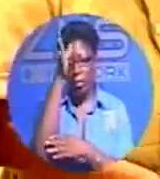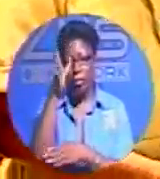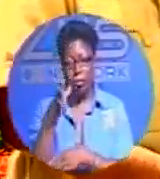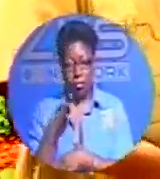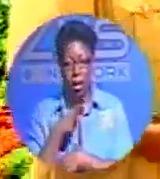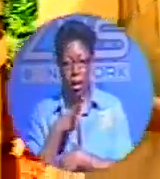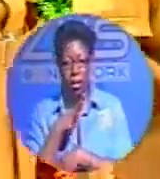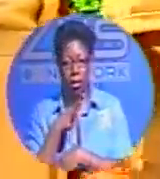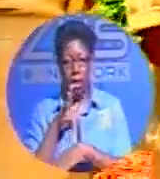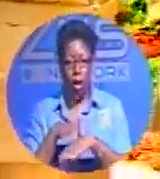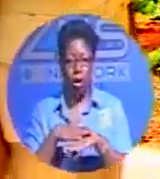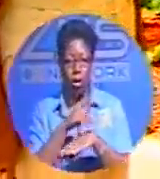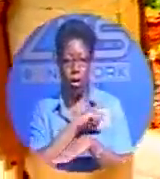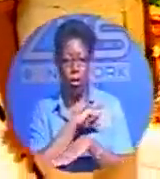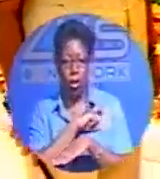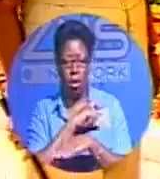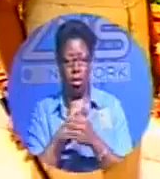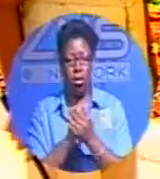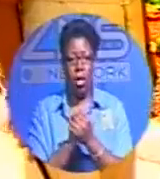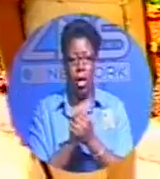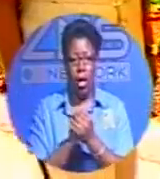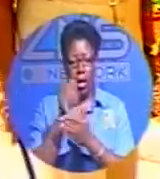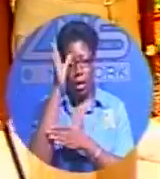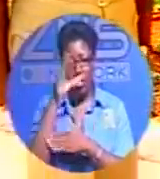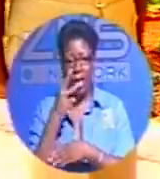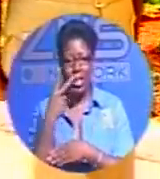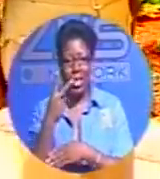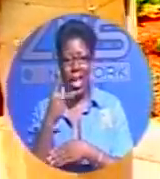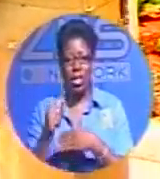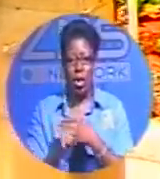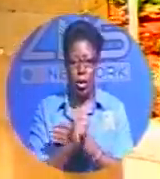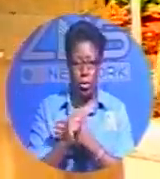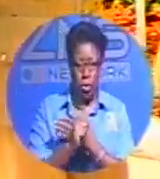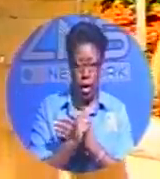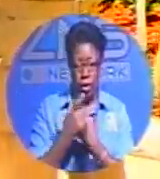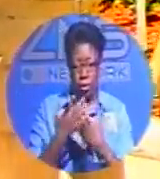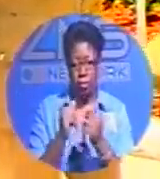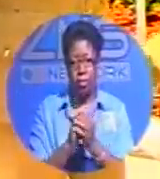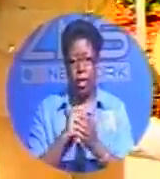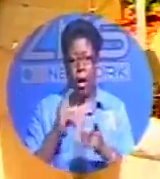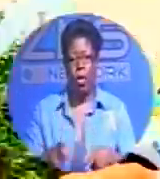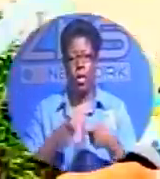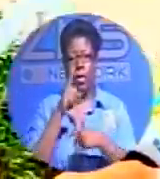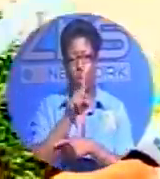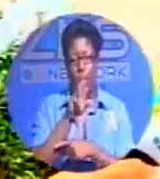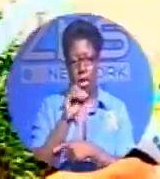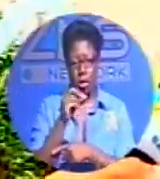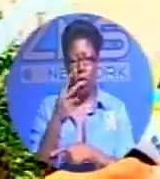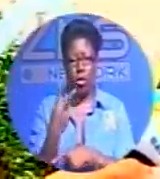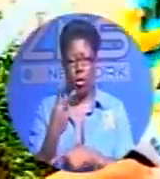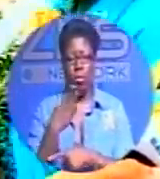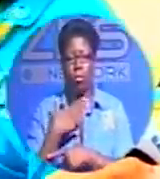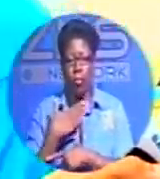as a threat, I would say. I was given the number